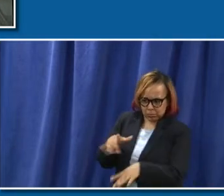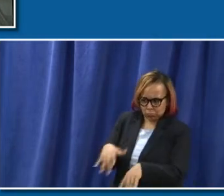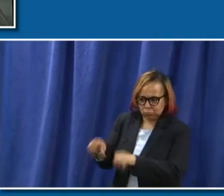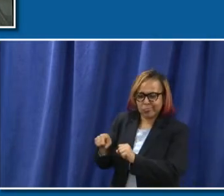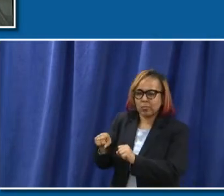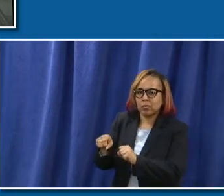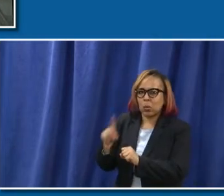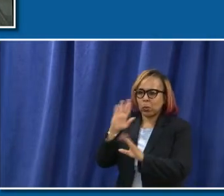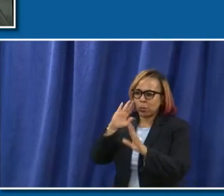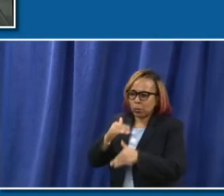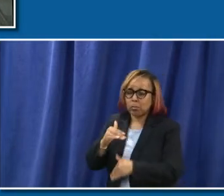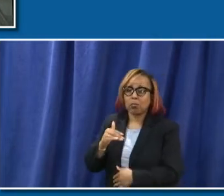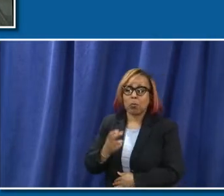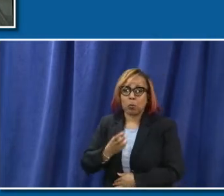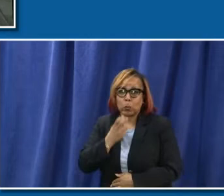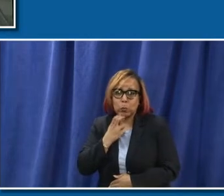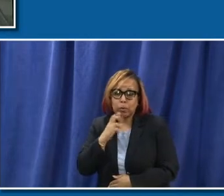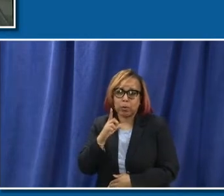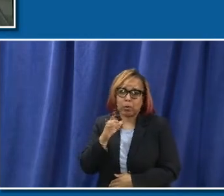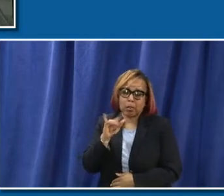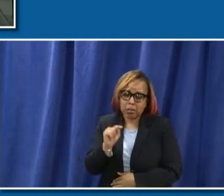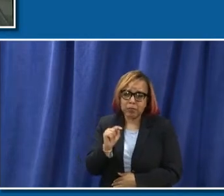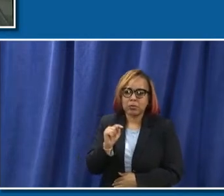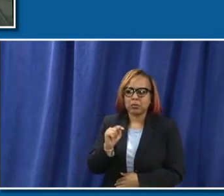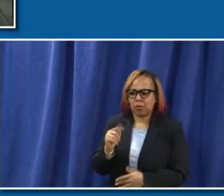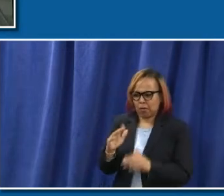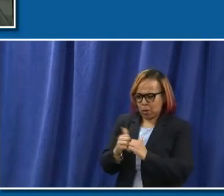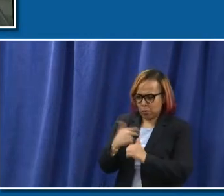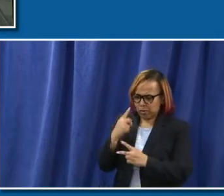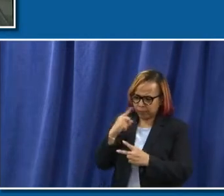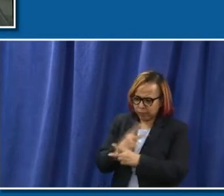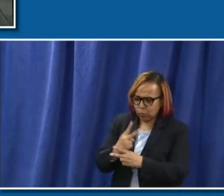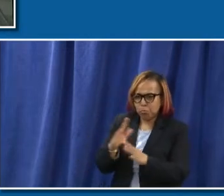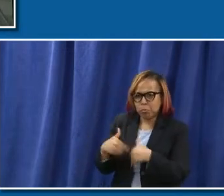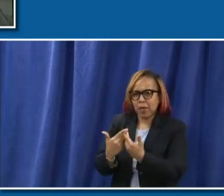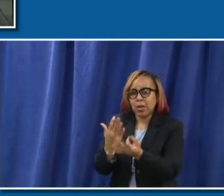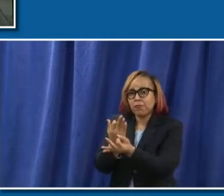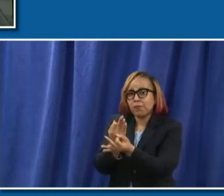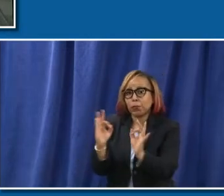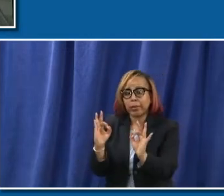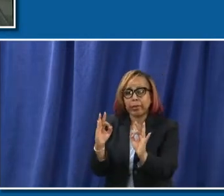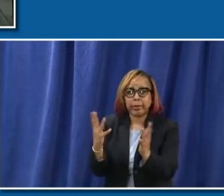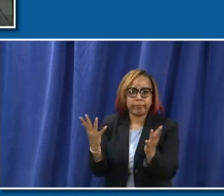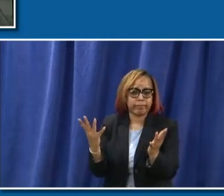were looking to Uber and Lyft, for example. Are there ways that we can think about providing free